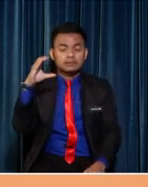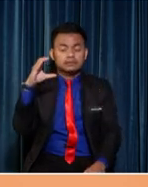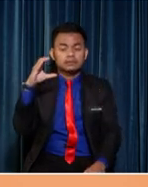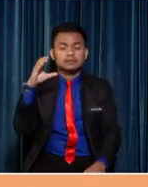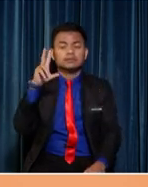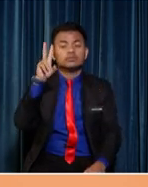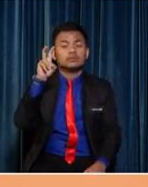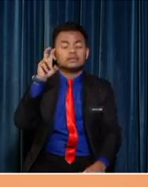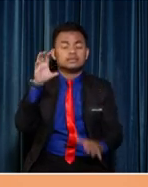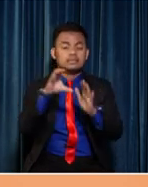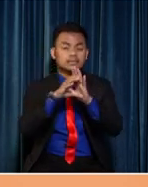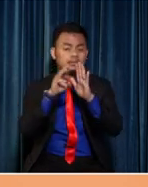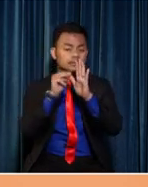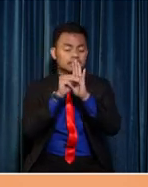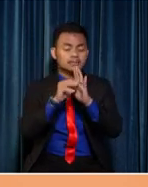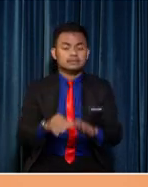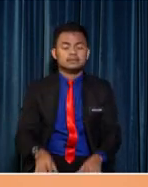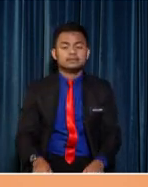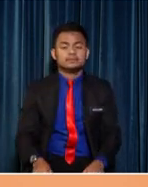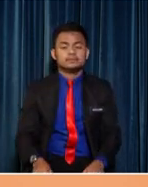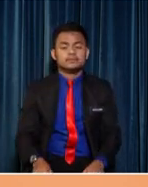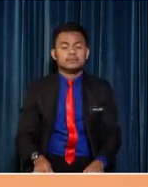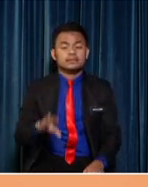320 centimeters.